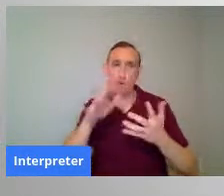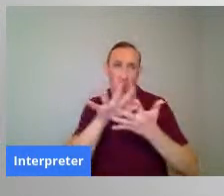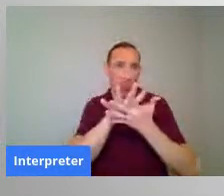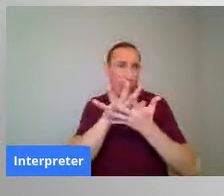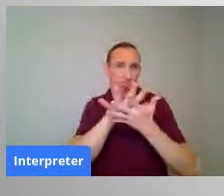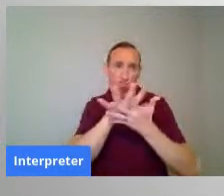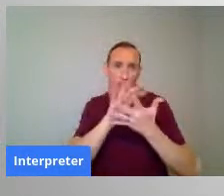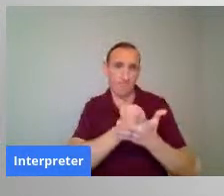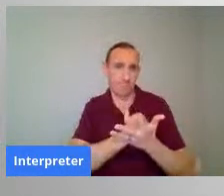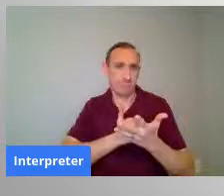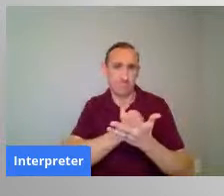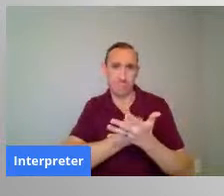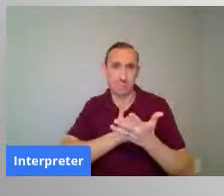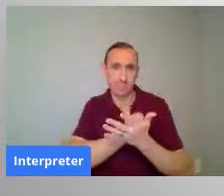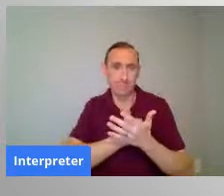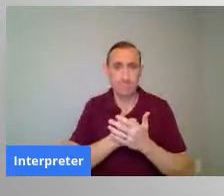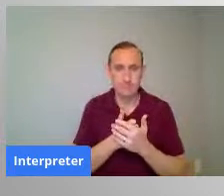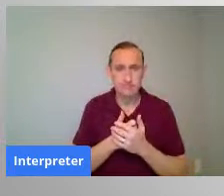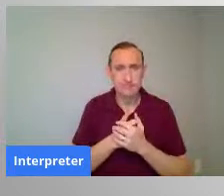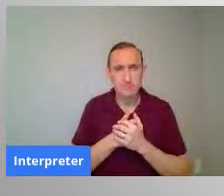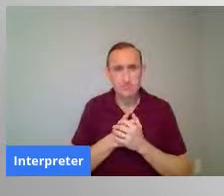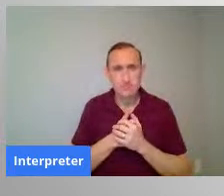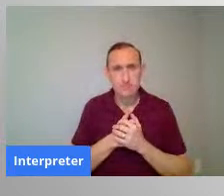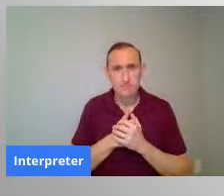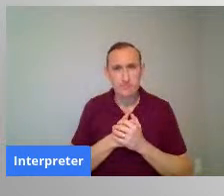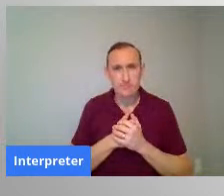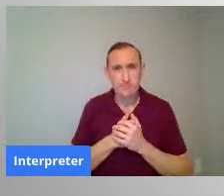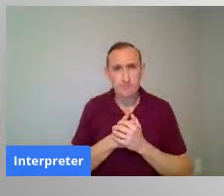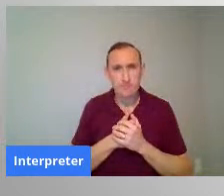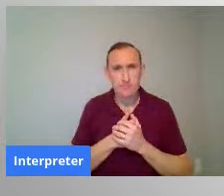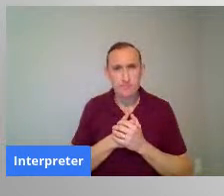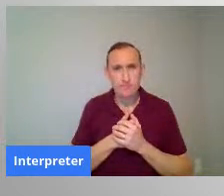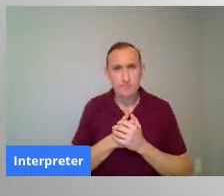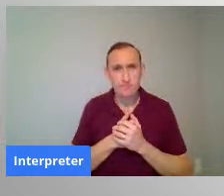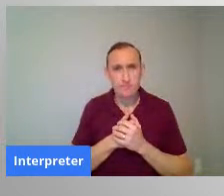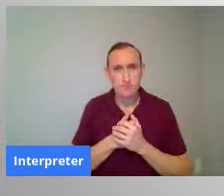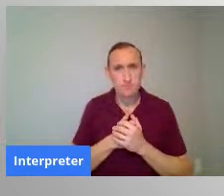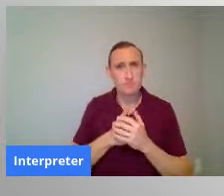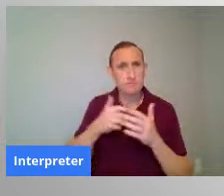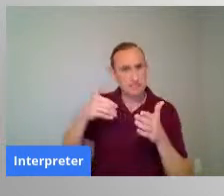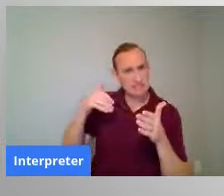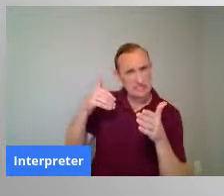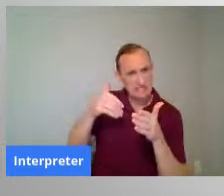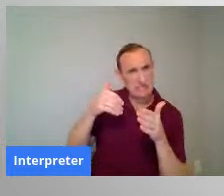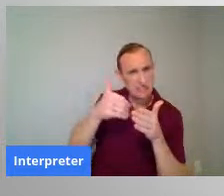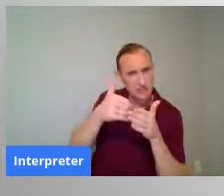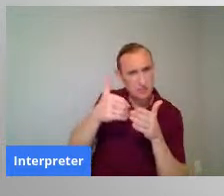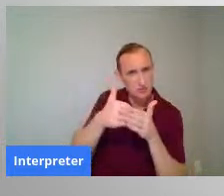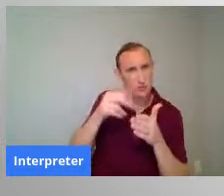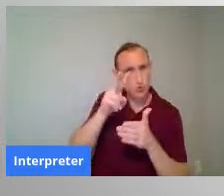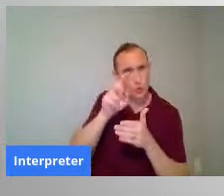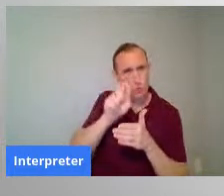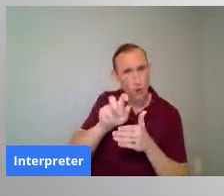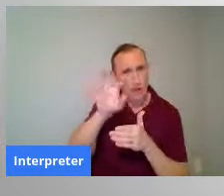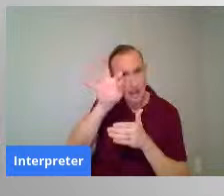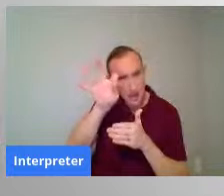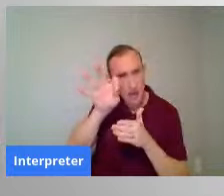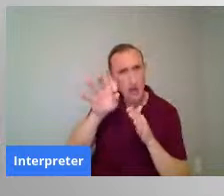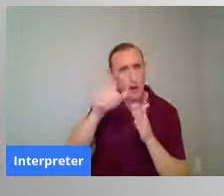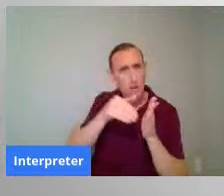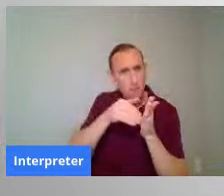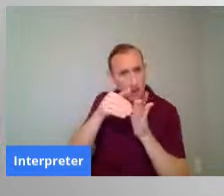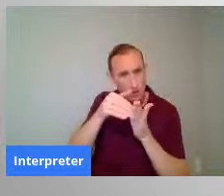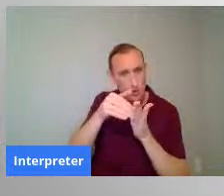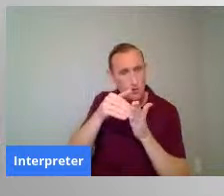shaping up and what we anticipate is that it's going to be closer to $2.9 million. And that's without that additional